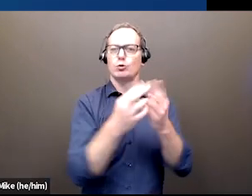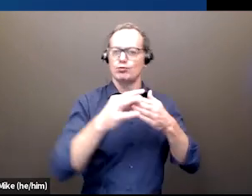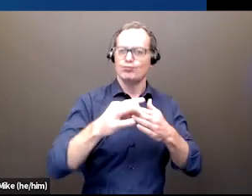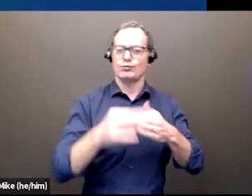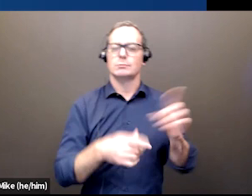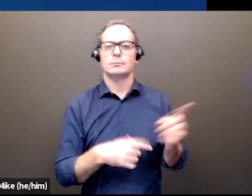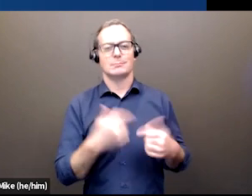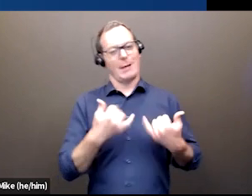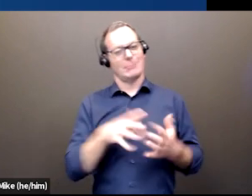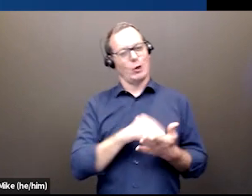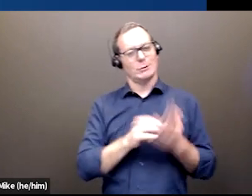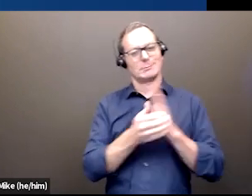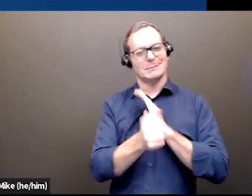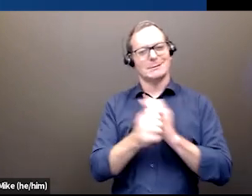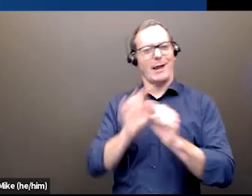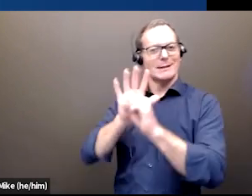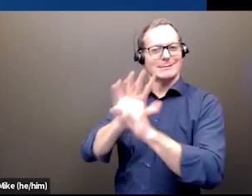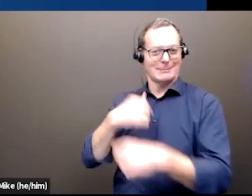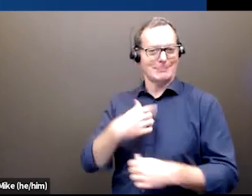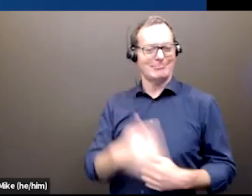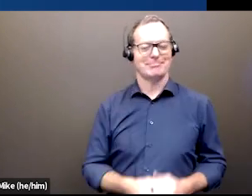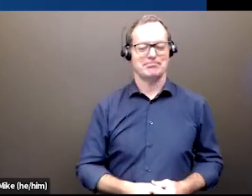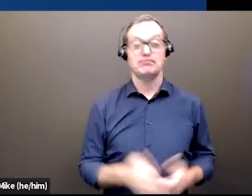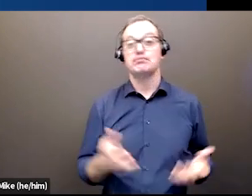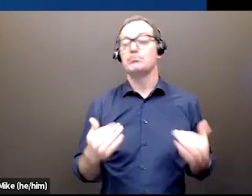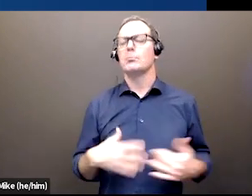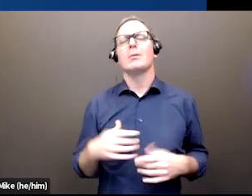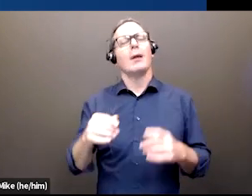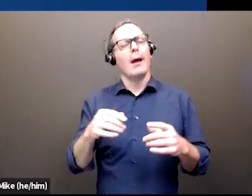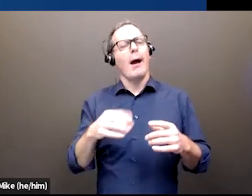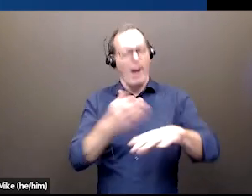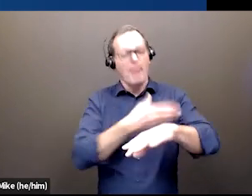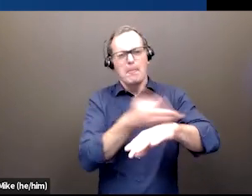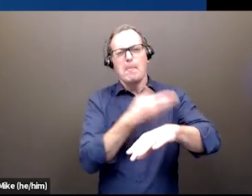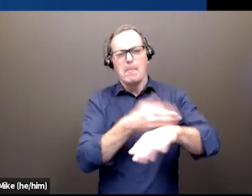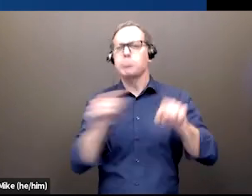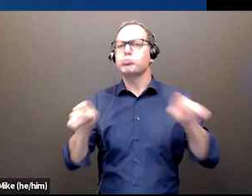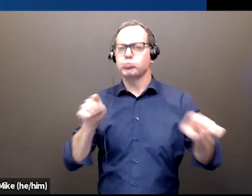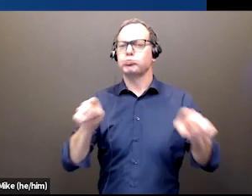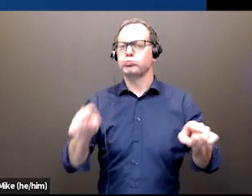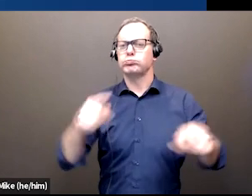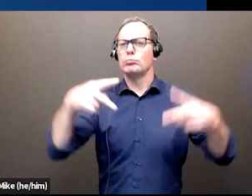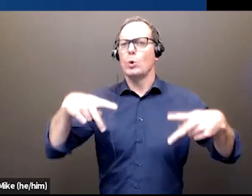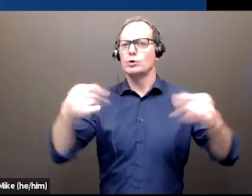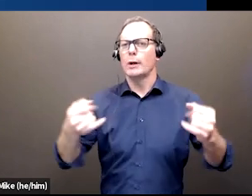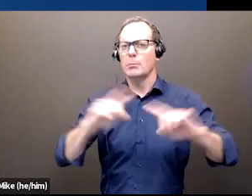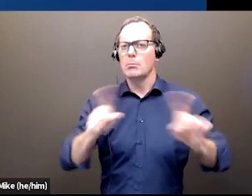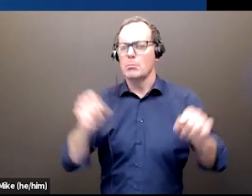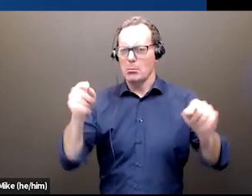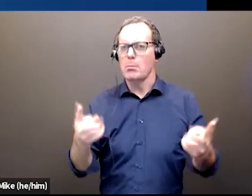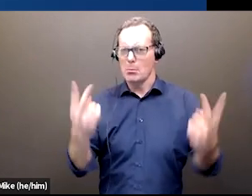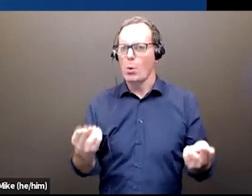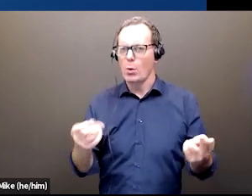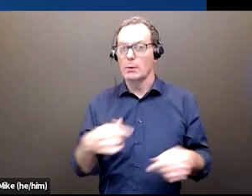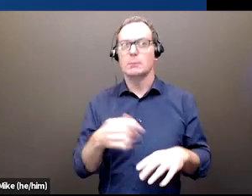Although needs in all areas are ongoing, members in both projects experience less need in